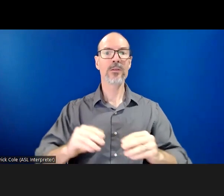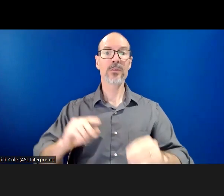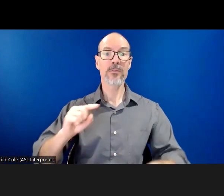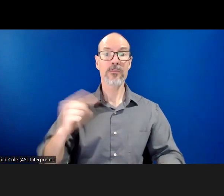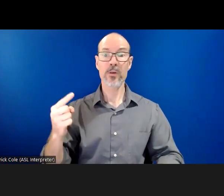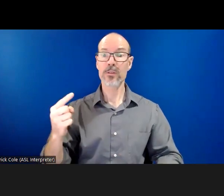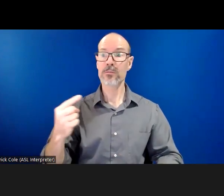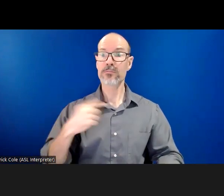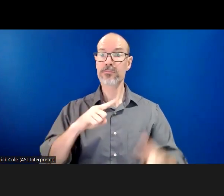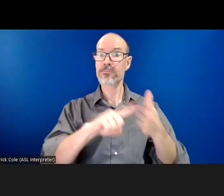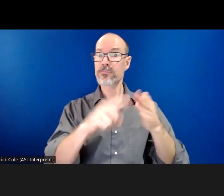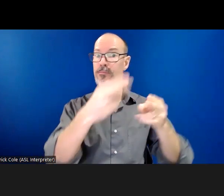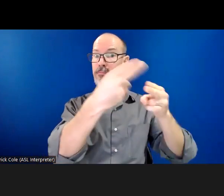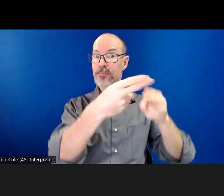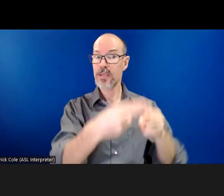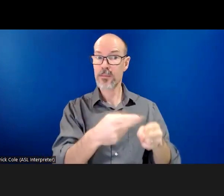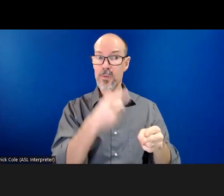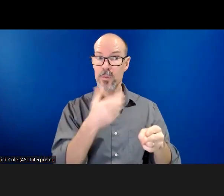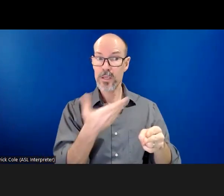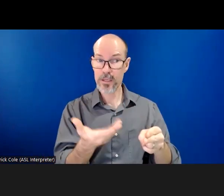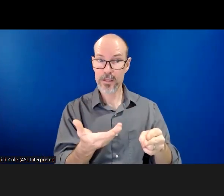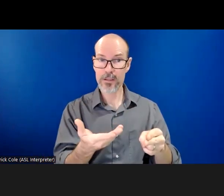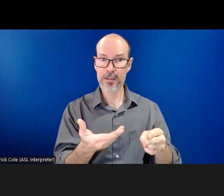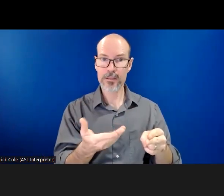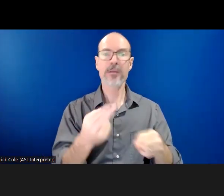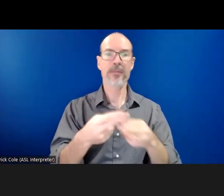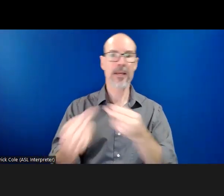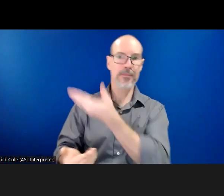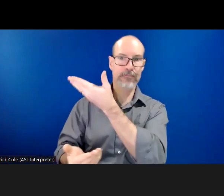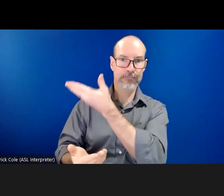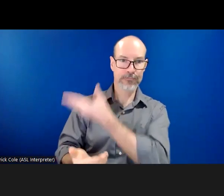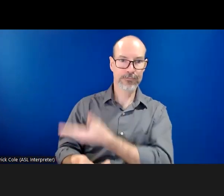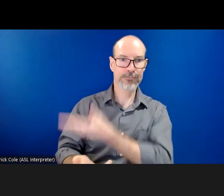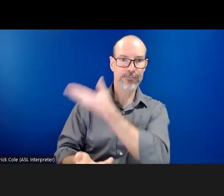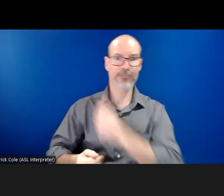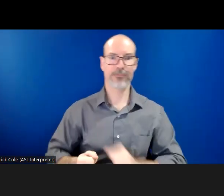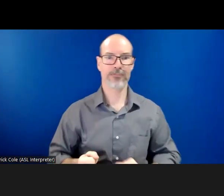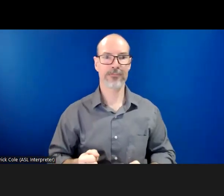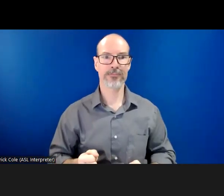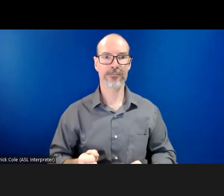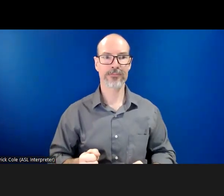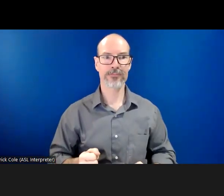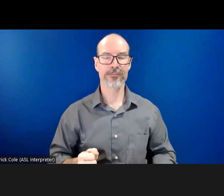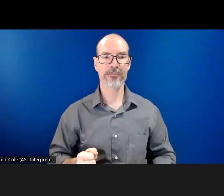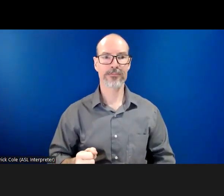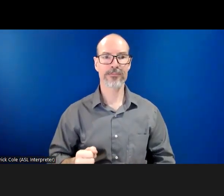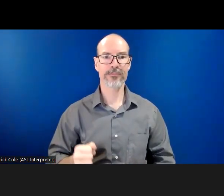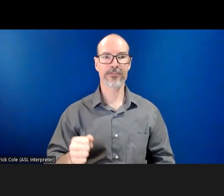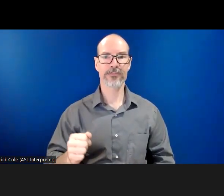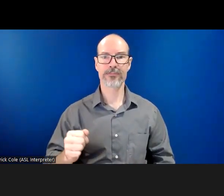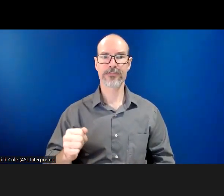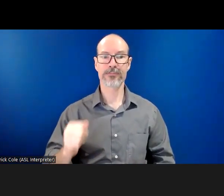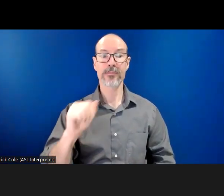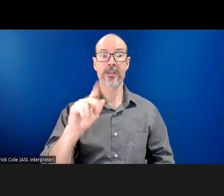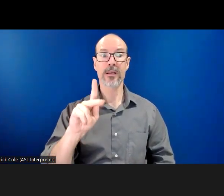roll call for the Environmental Justice Council members.